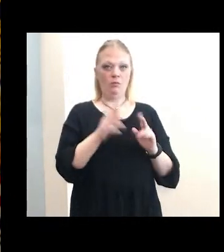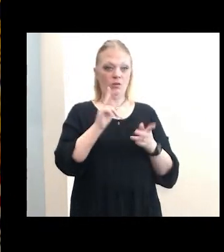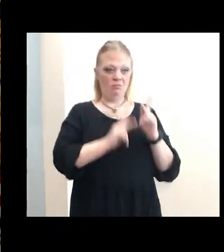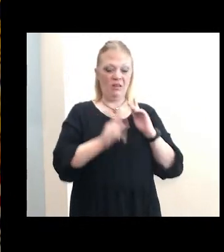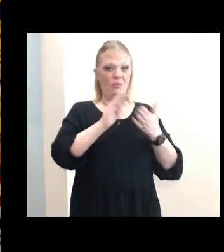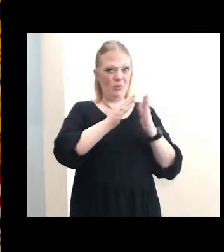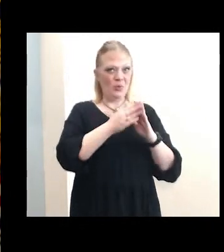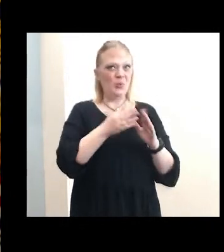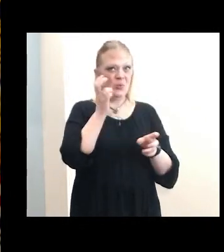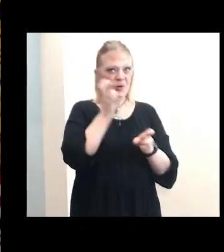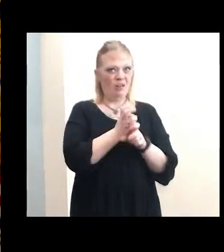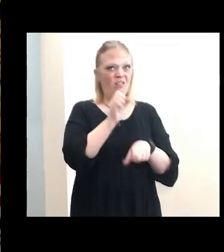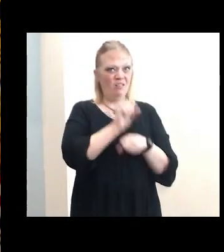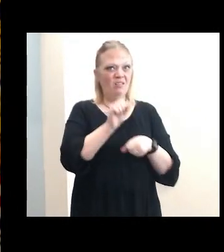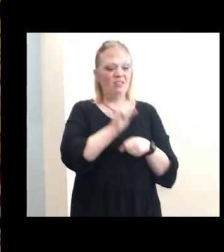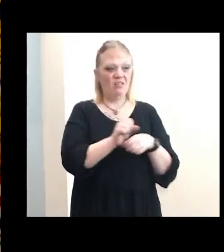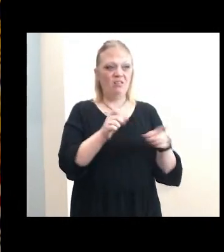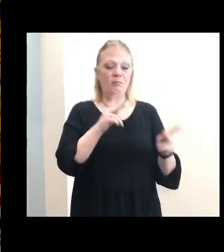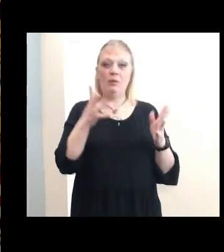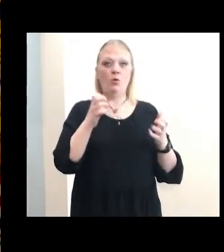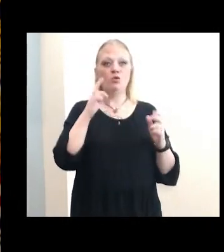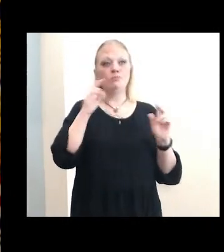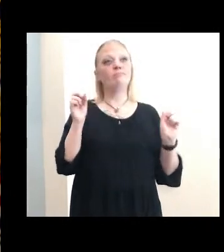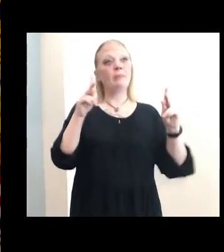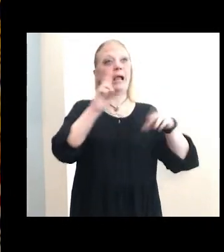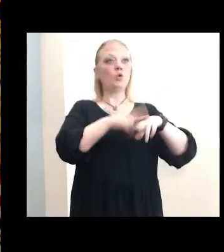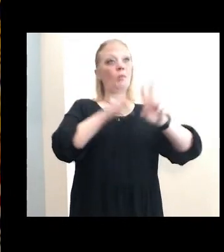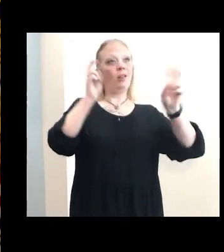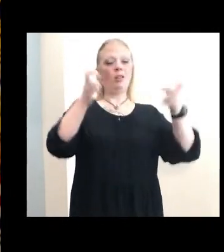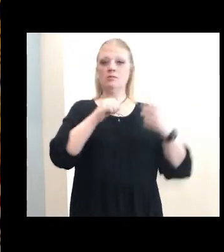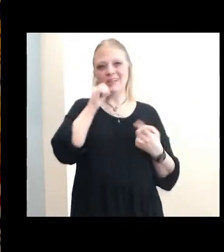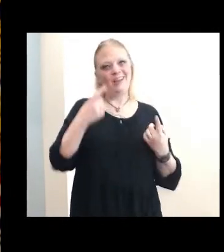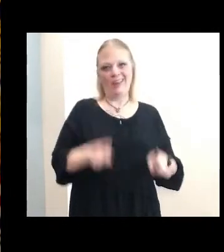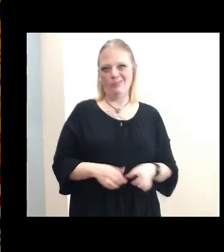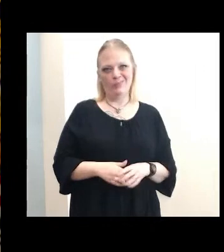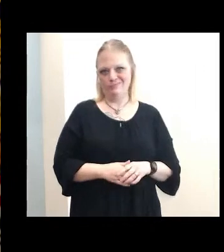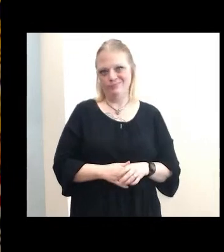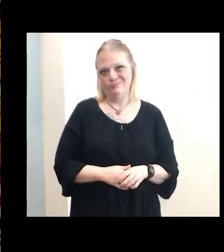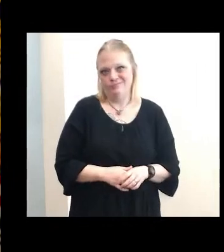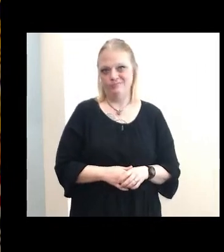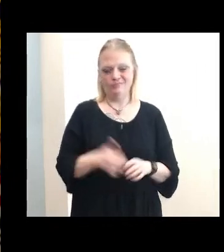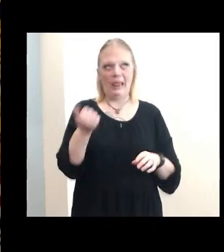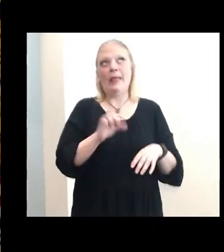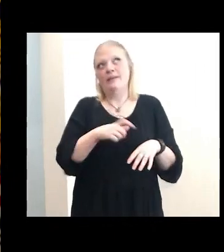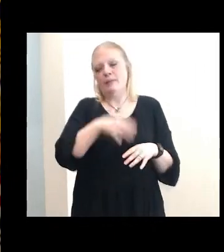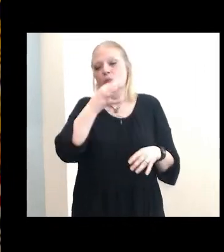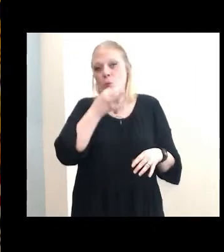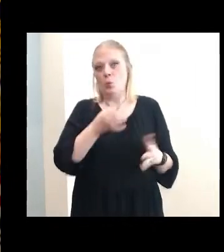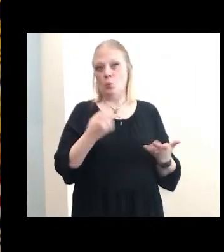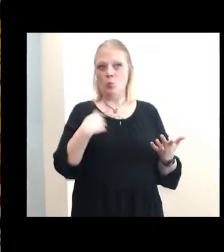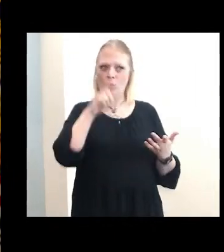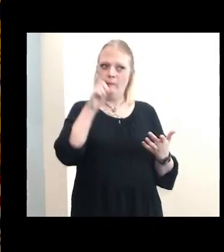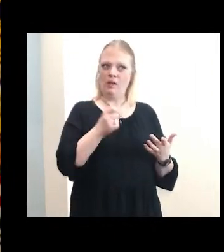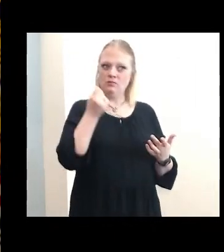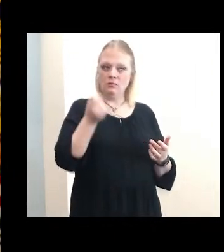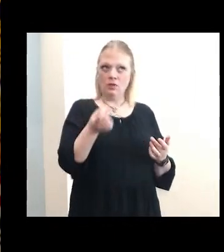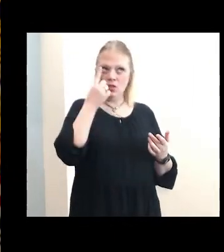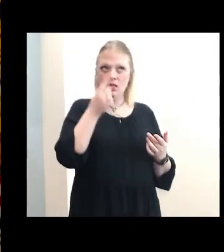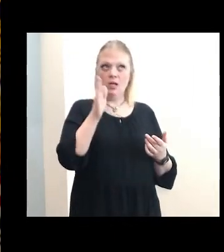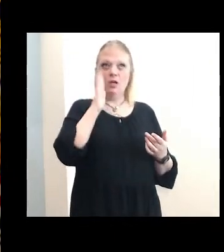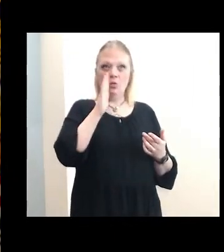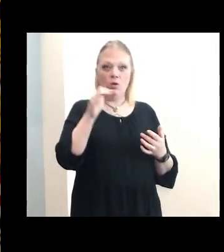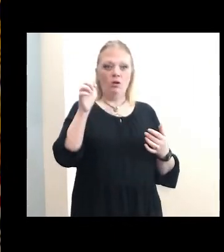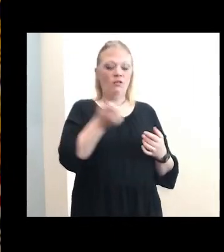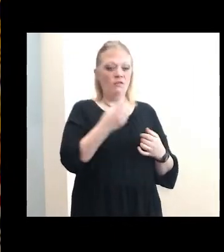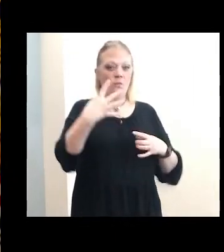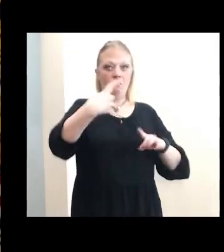have worked hard. I know people would like to just return to normal, and that's not going to happen anytime soon. What I think we need to understand is it's still going to take months